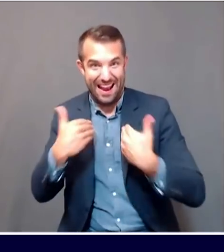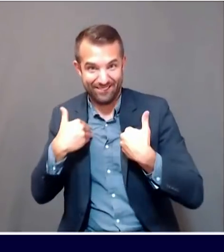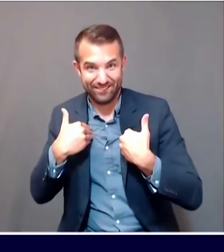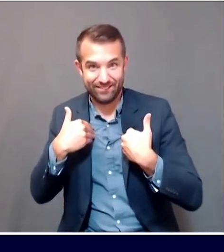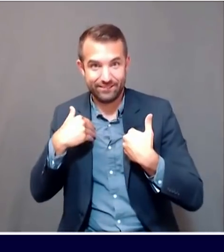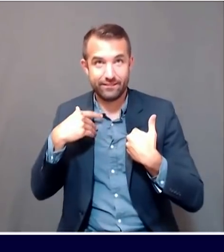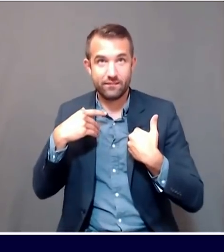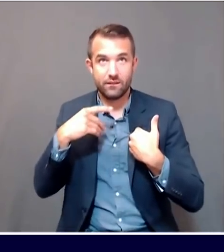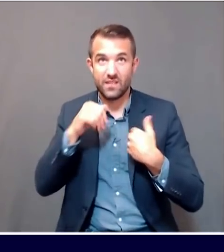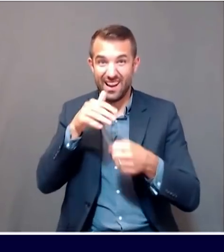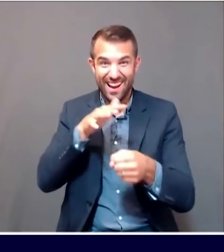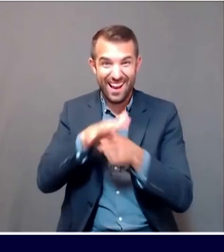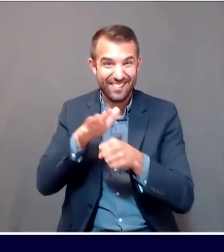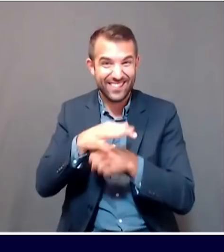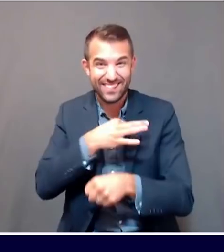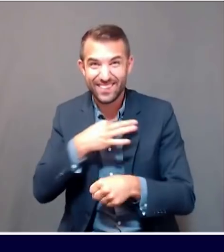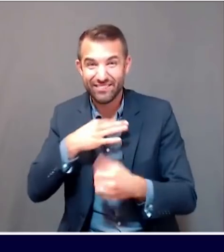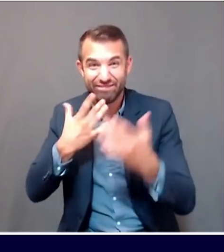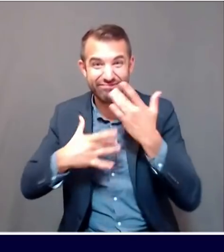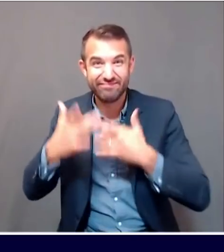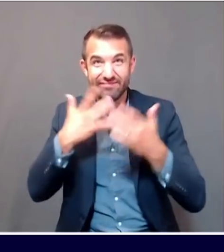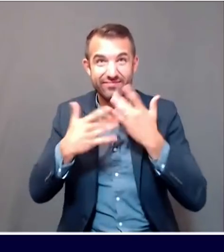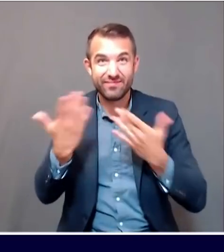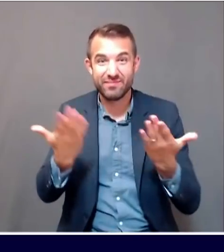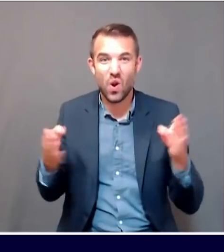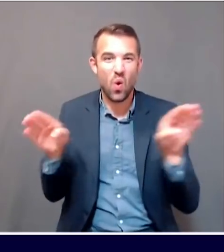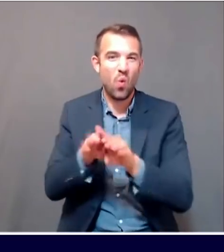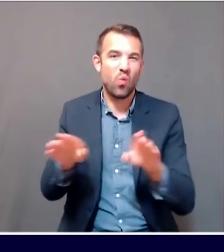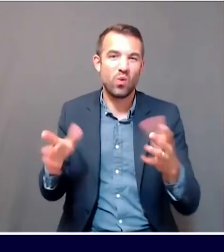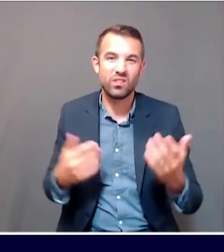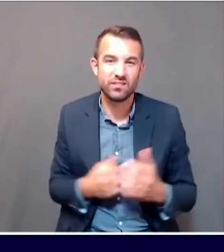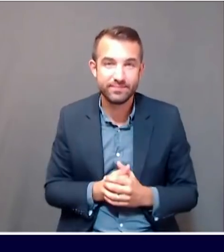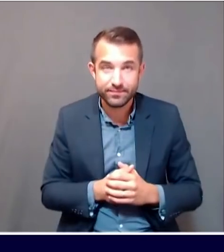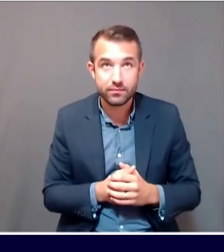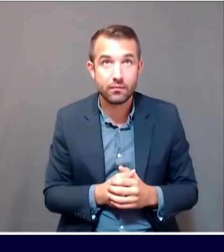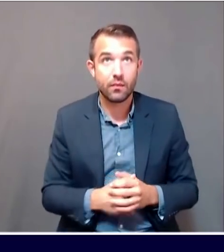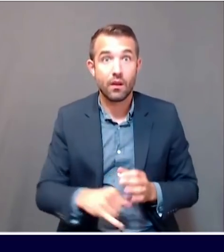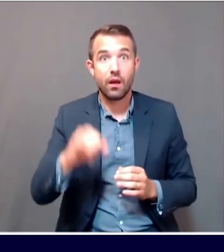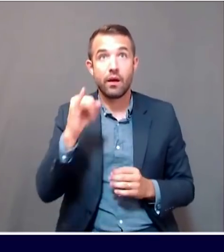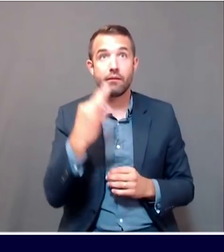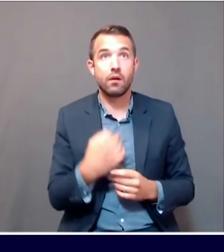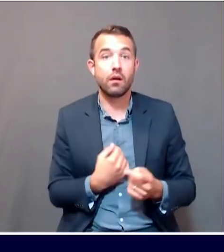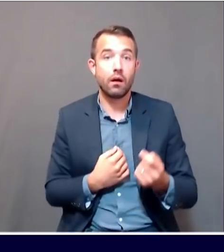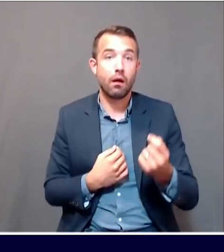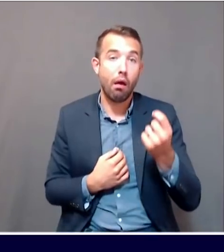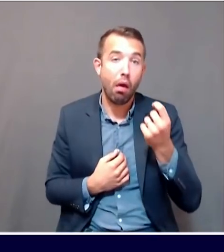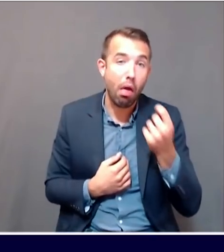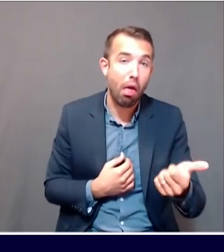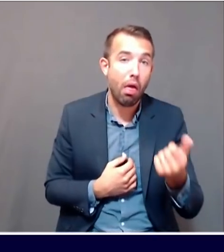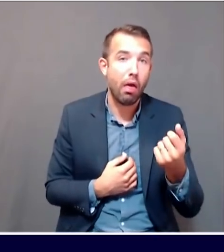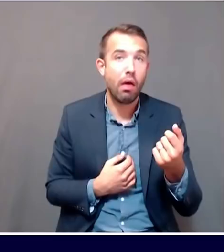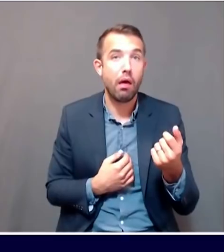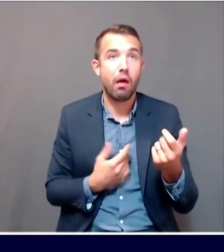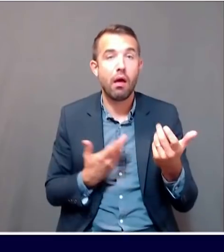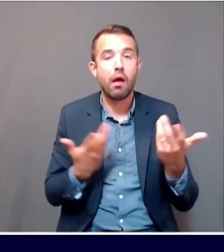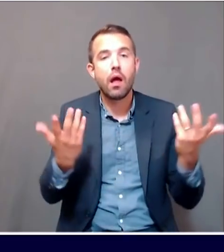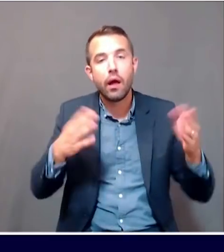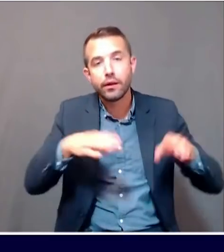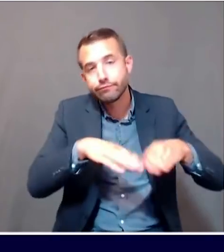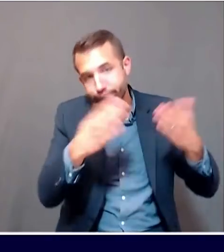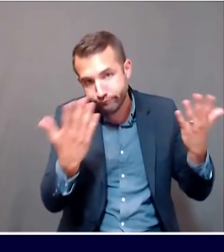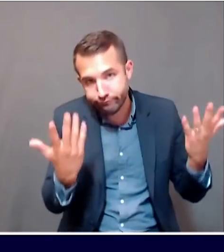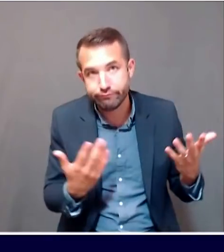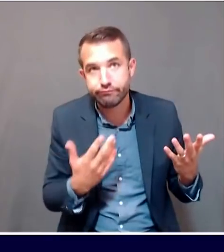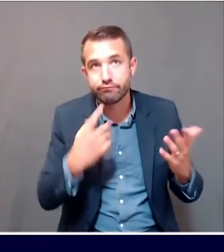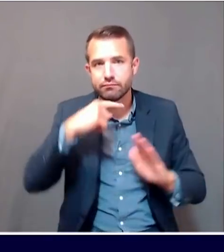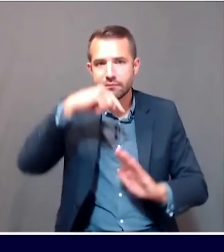staff, the restaurant may need to close. If, for example, it's determined that the deep cleaning process